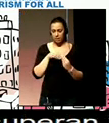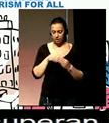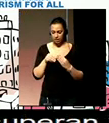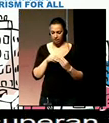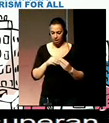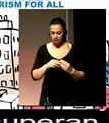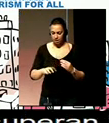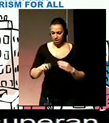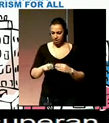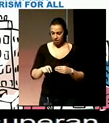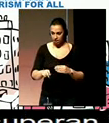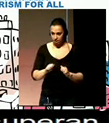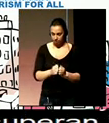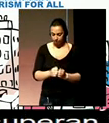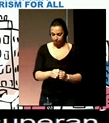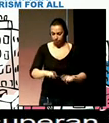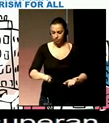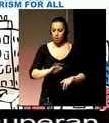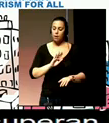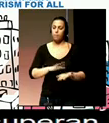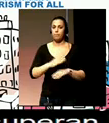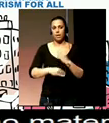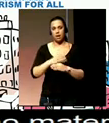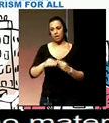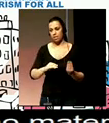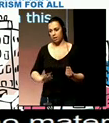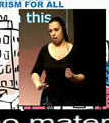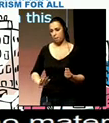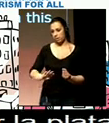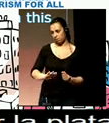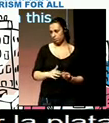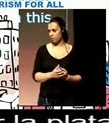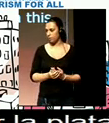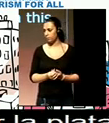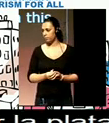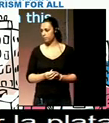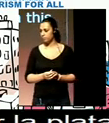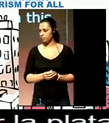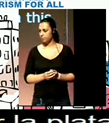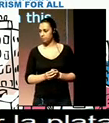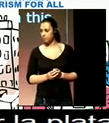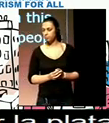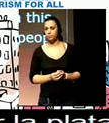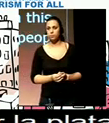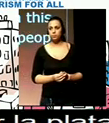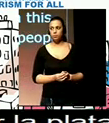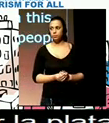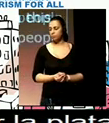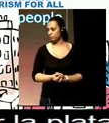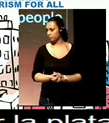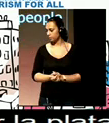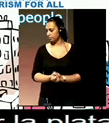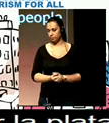in this case is that it was not adequately signed, and people do not realize what is happening, so they've had to put